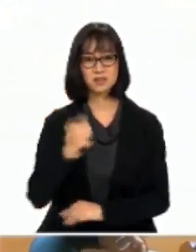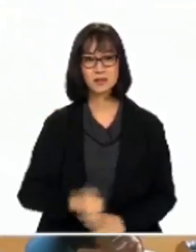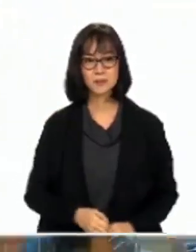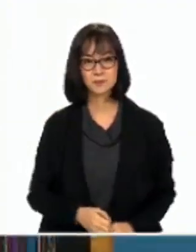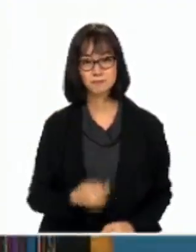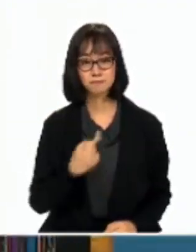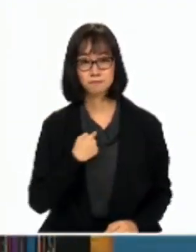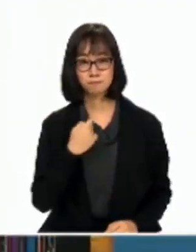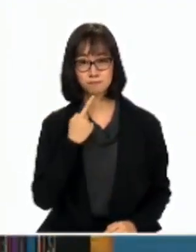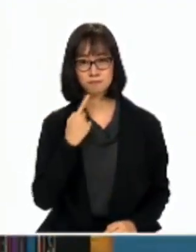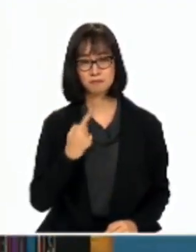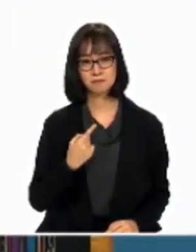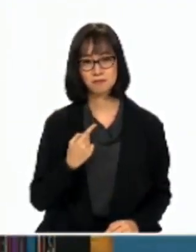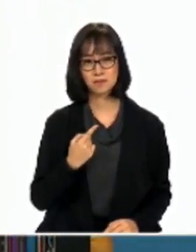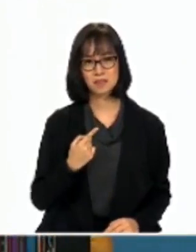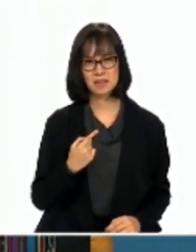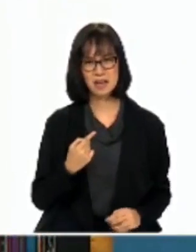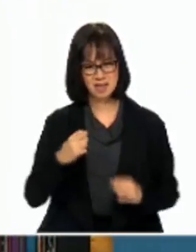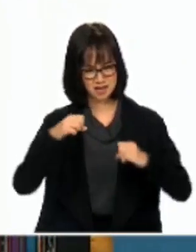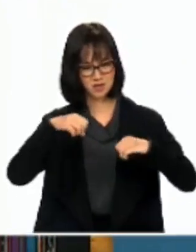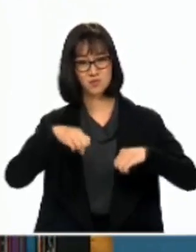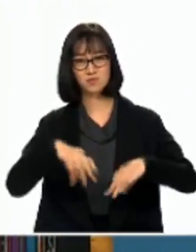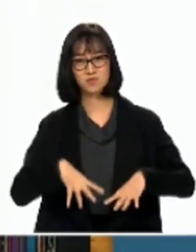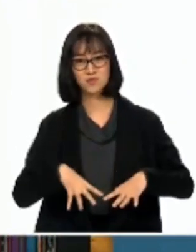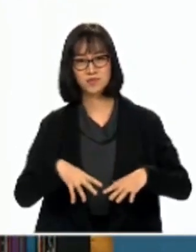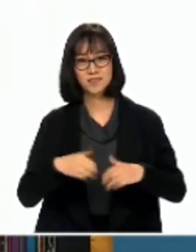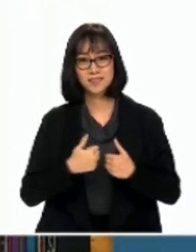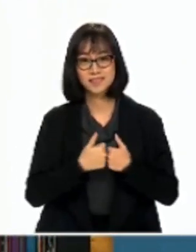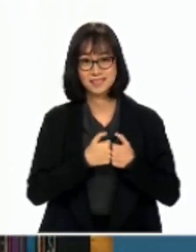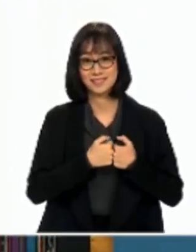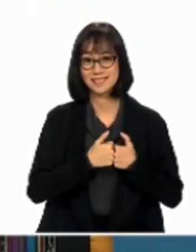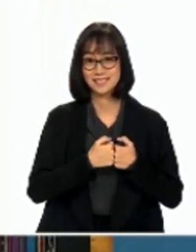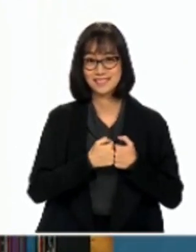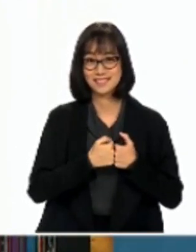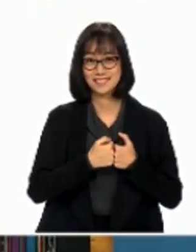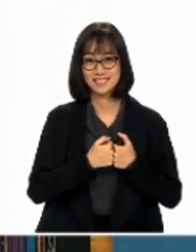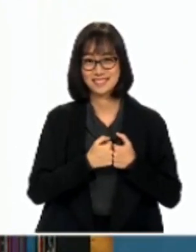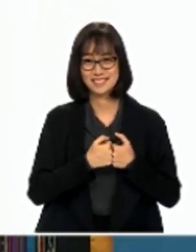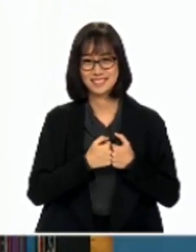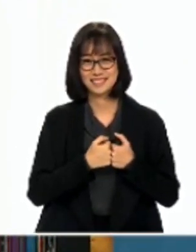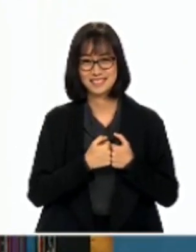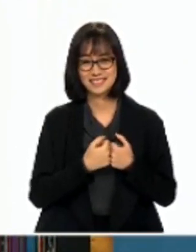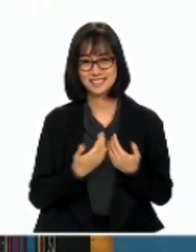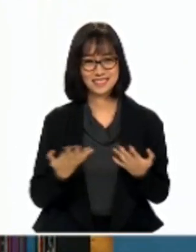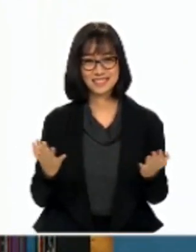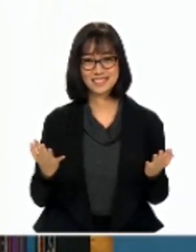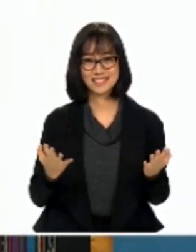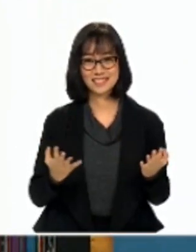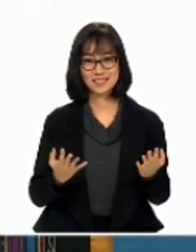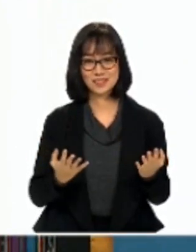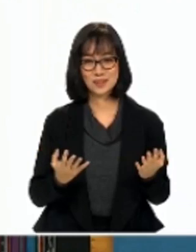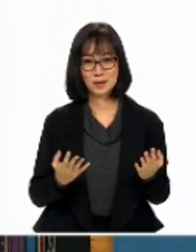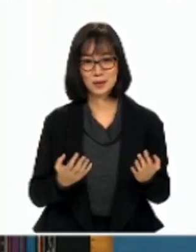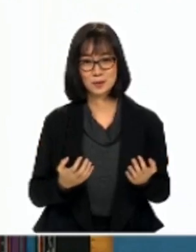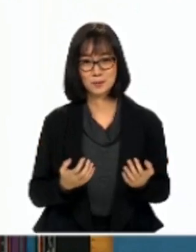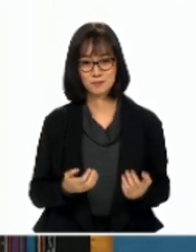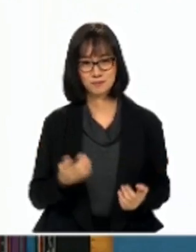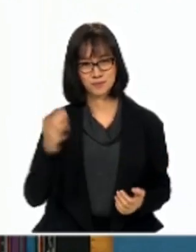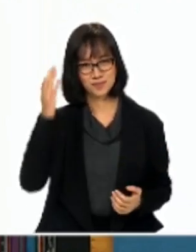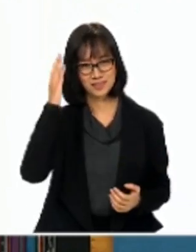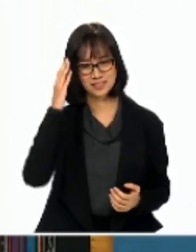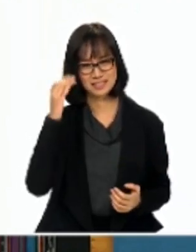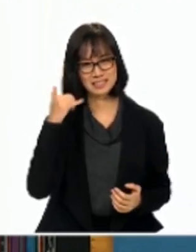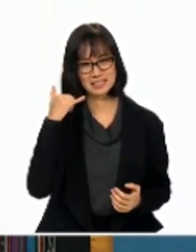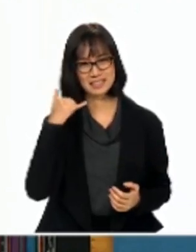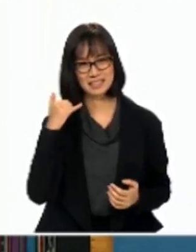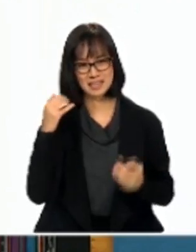I seem to have lost my girlfriend since here. We know you, mayor. You go back to Manila, there